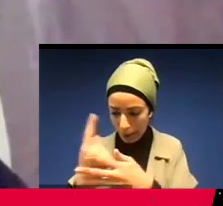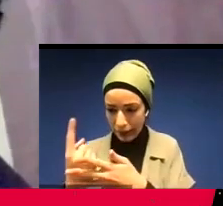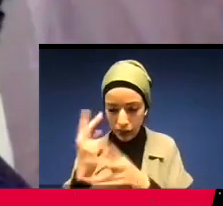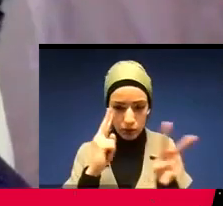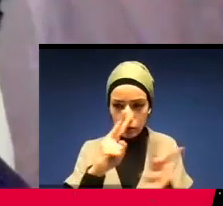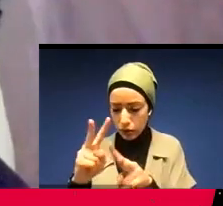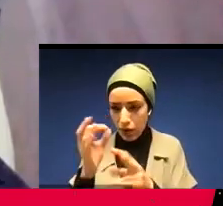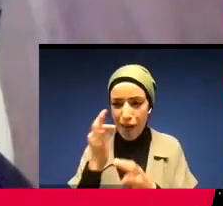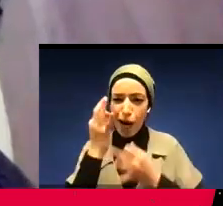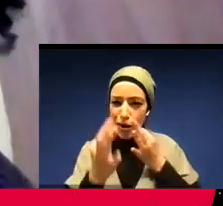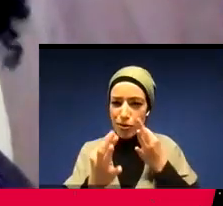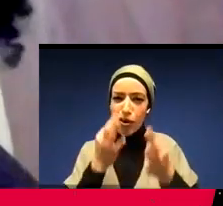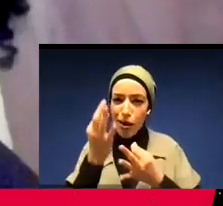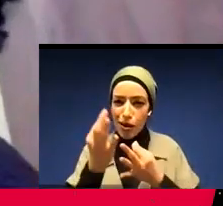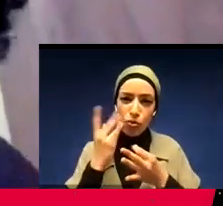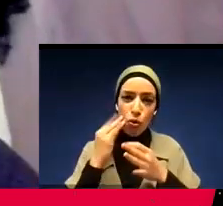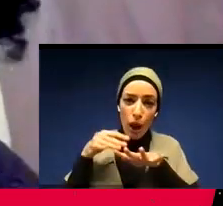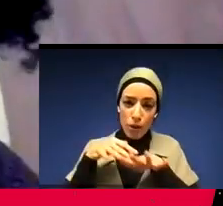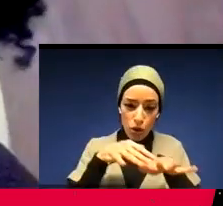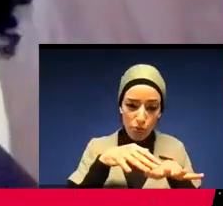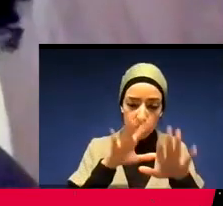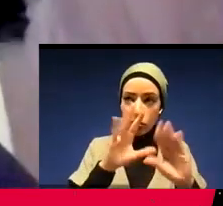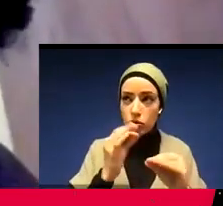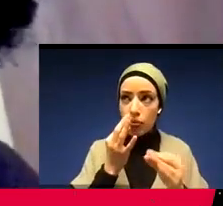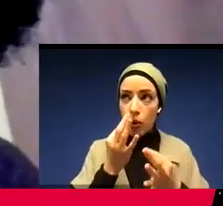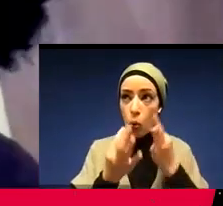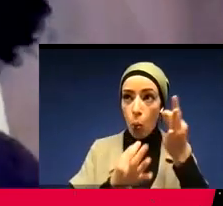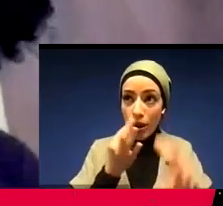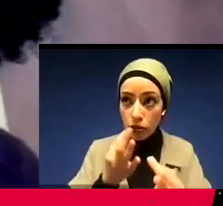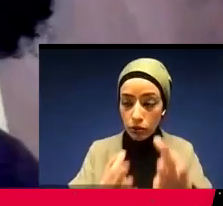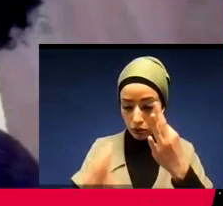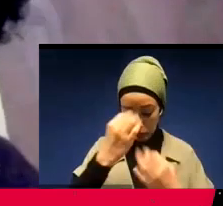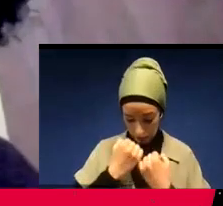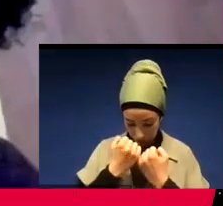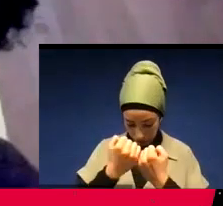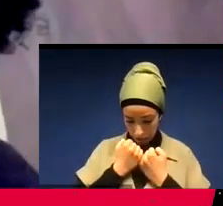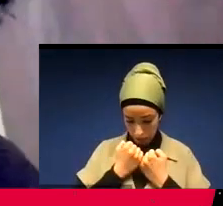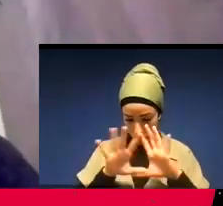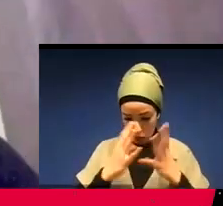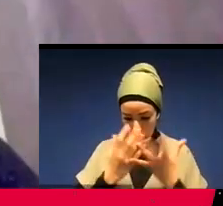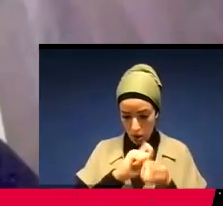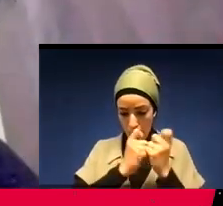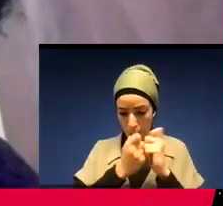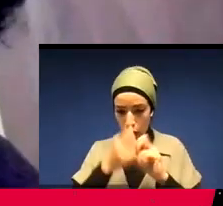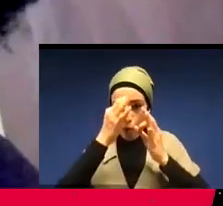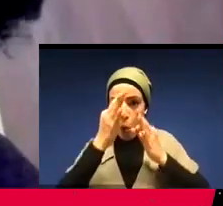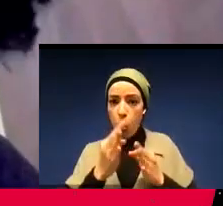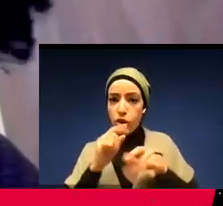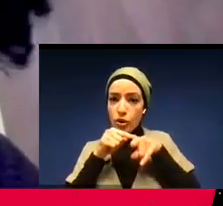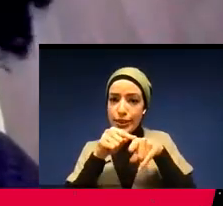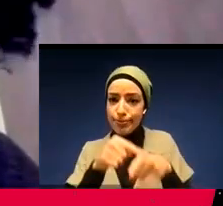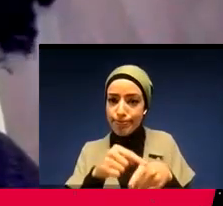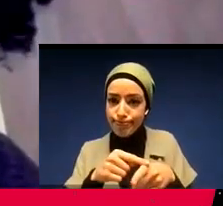have you. They said in that closing chapter, when a movement stops asking questions of itself and the world, it